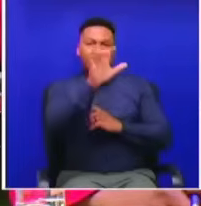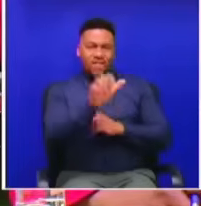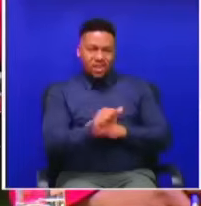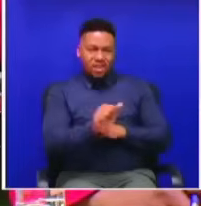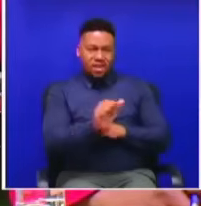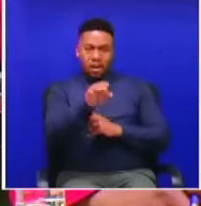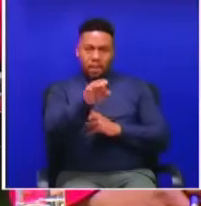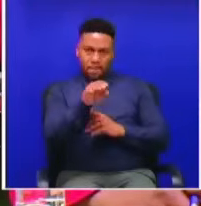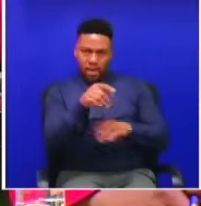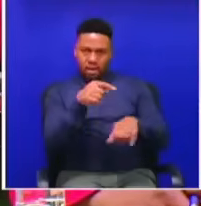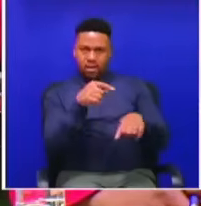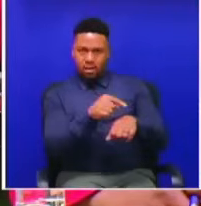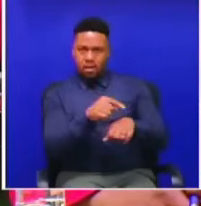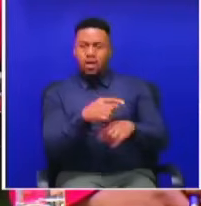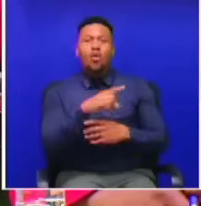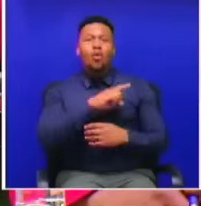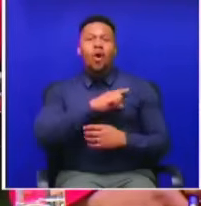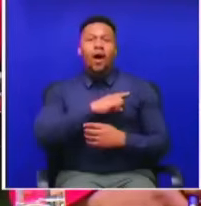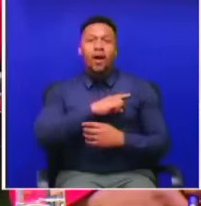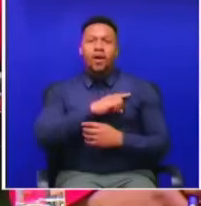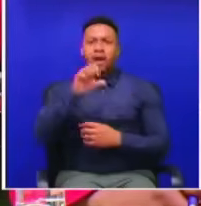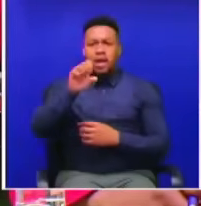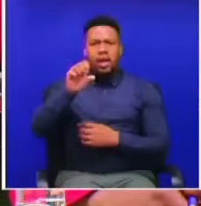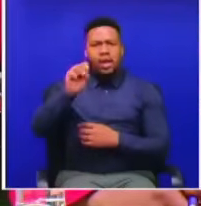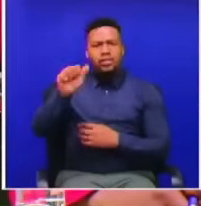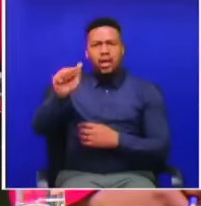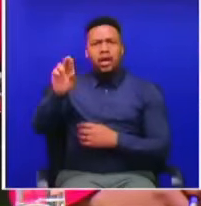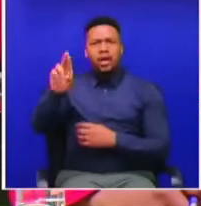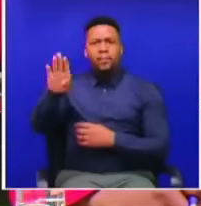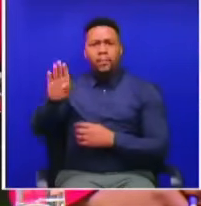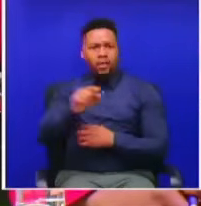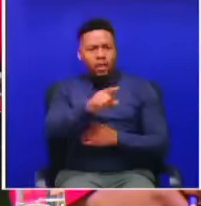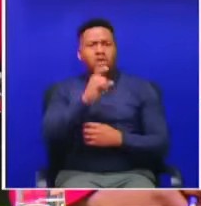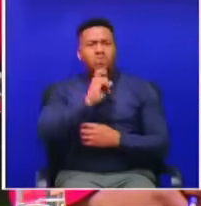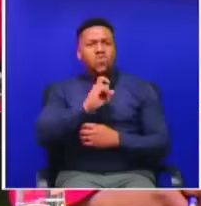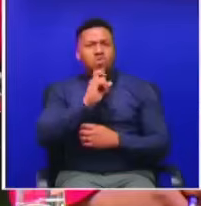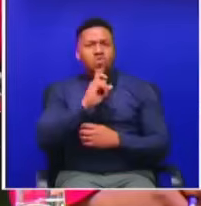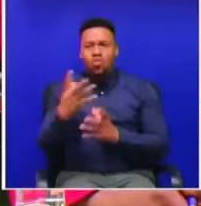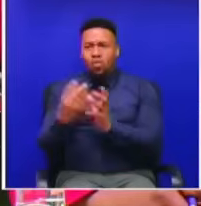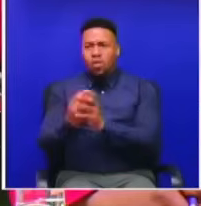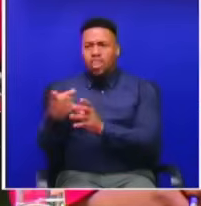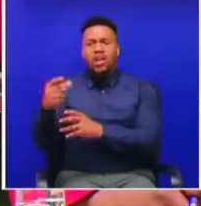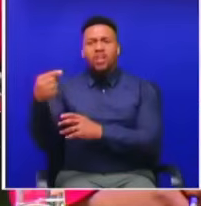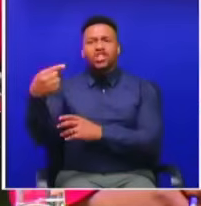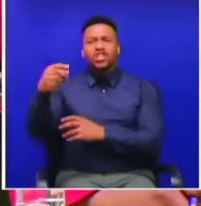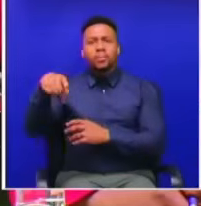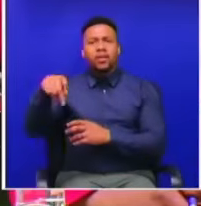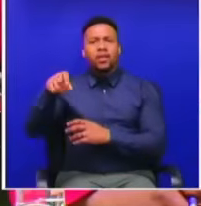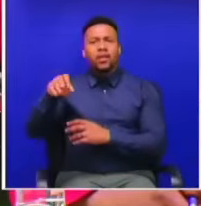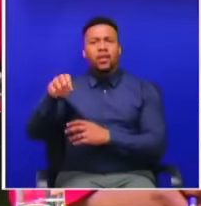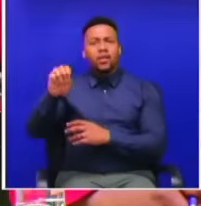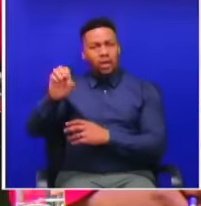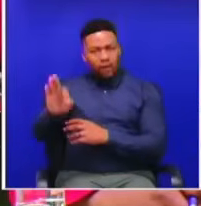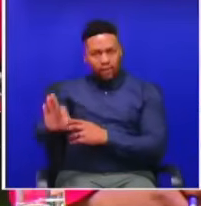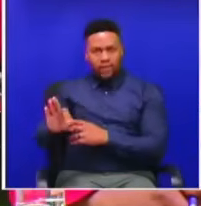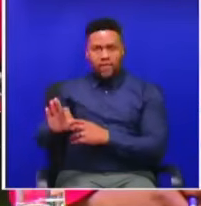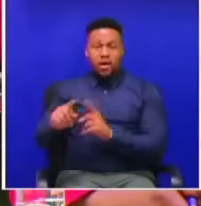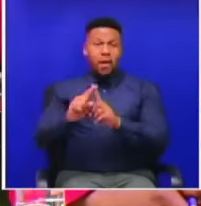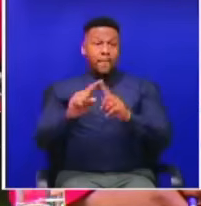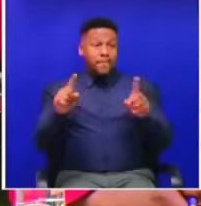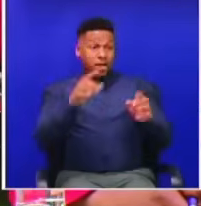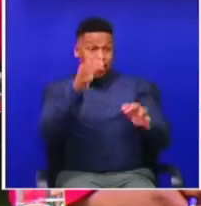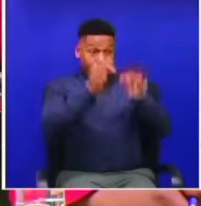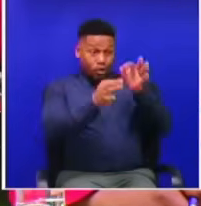Reserve Bank and the GEPF. While your party rejected the bill back then, and given